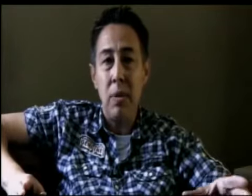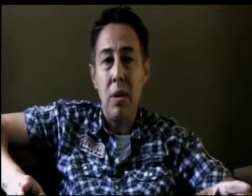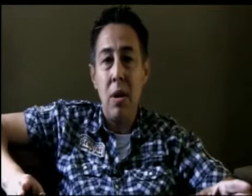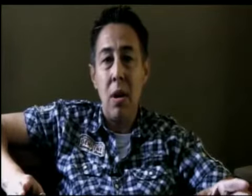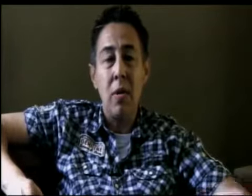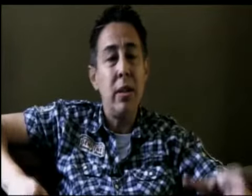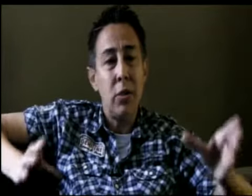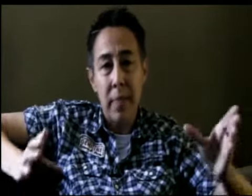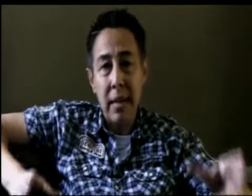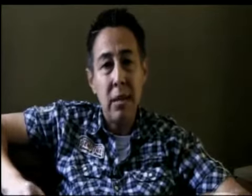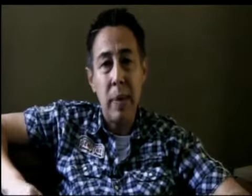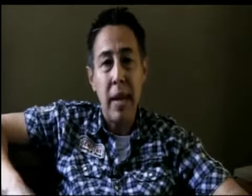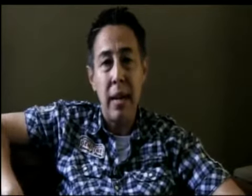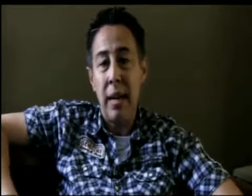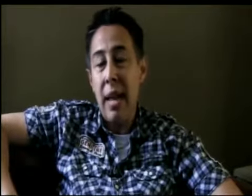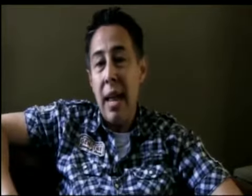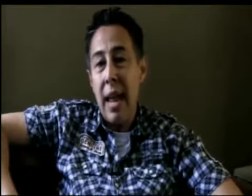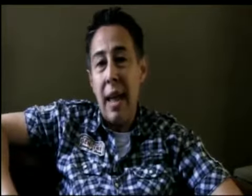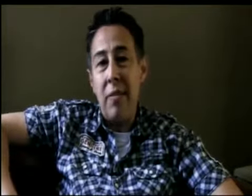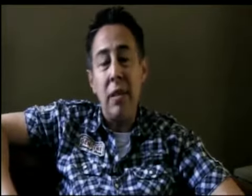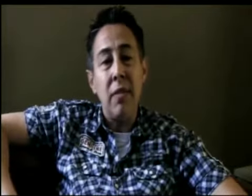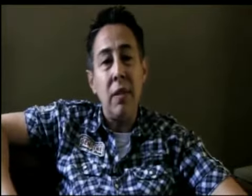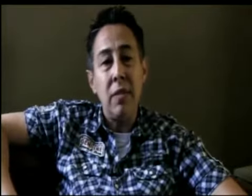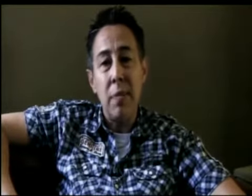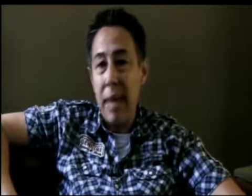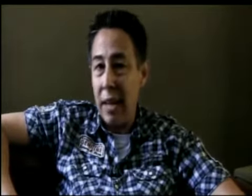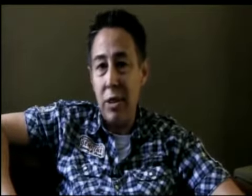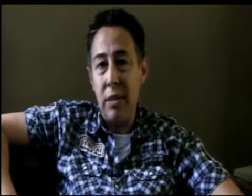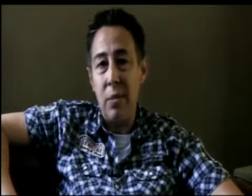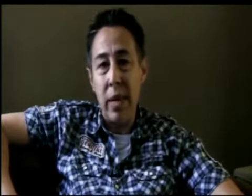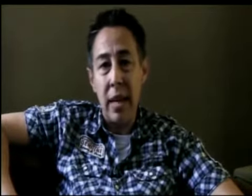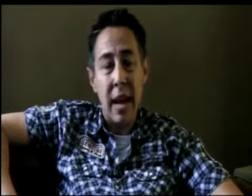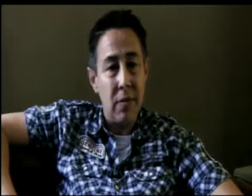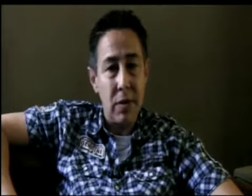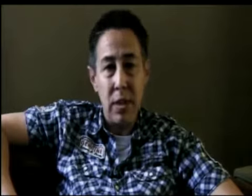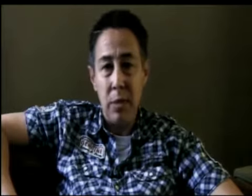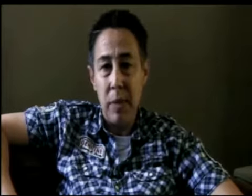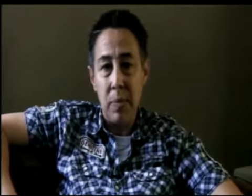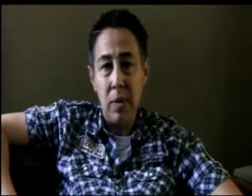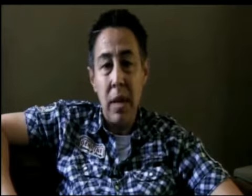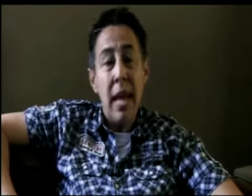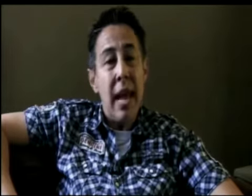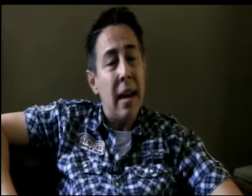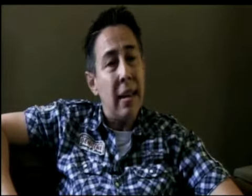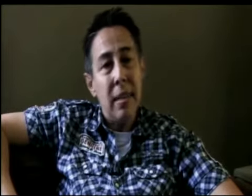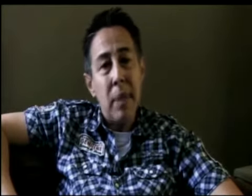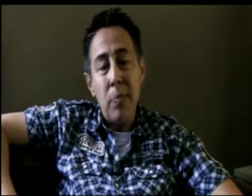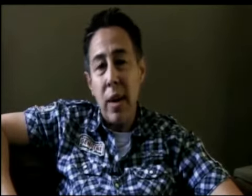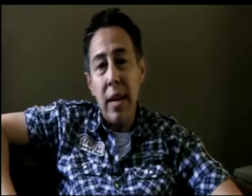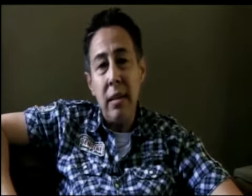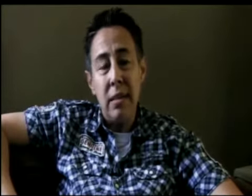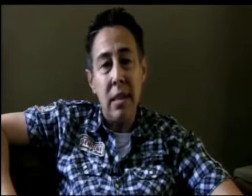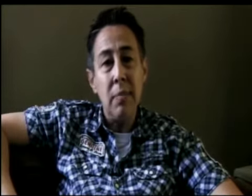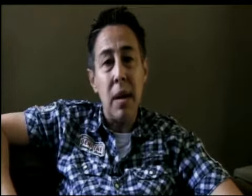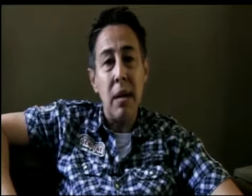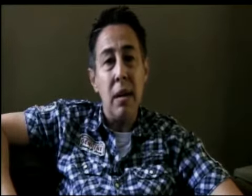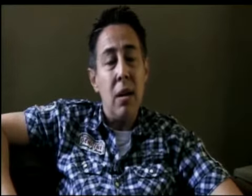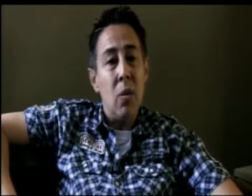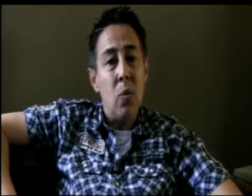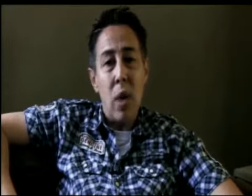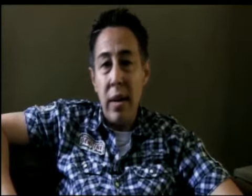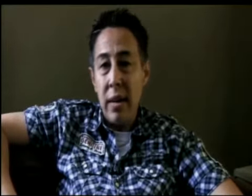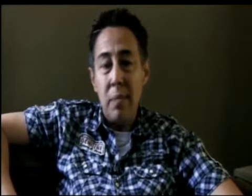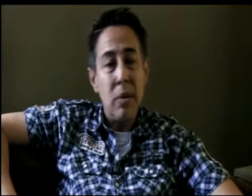many people are in tremendous pain and the level of compassion that we can have for these people. And I think by breaking the